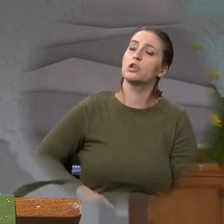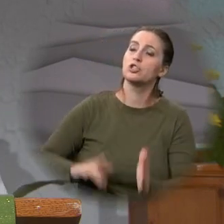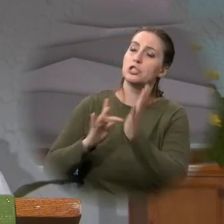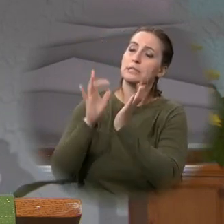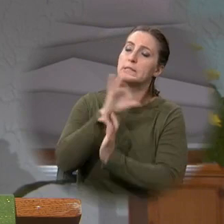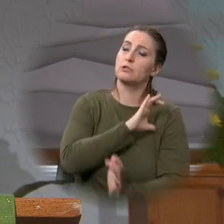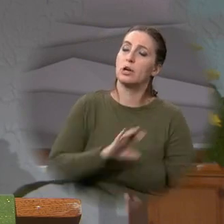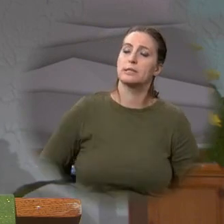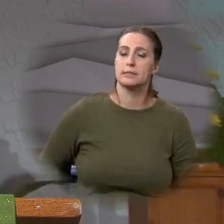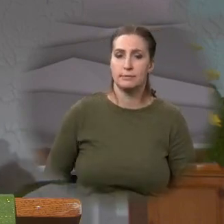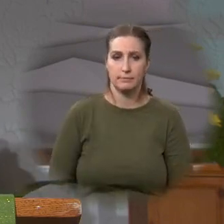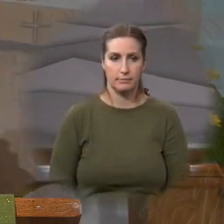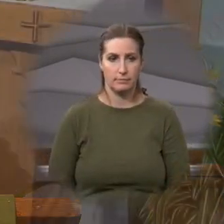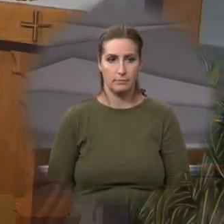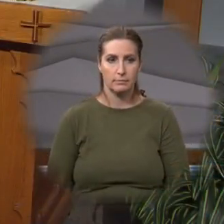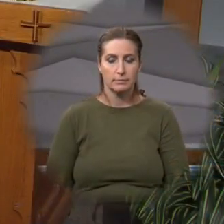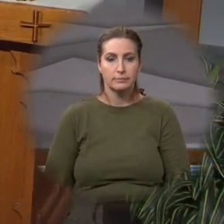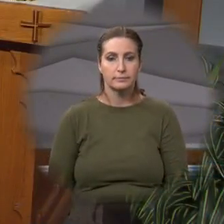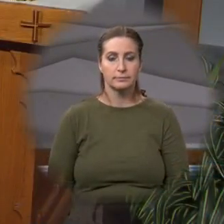you, Lord Jesus Christ.